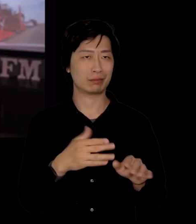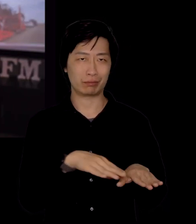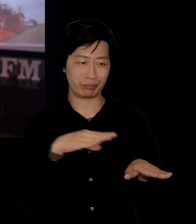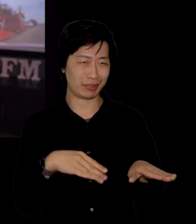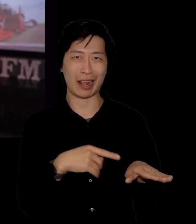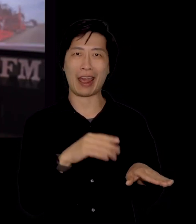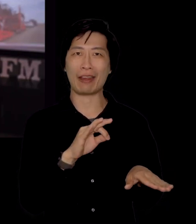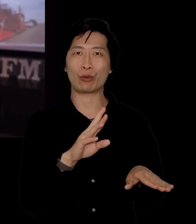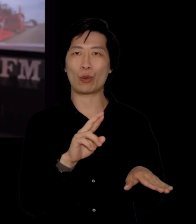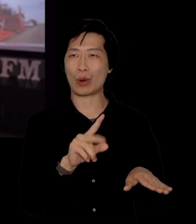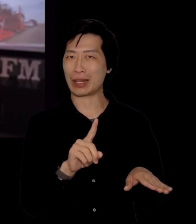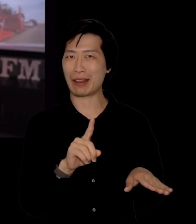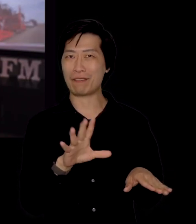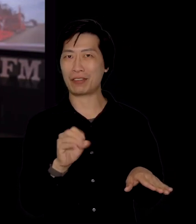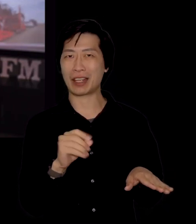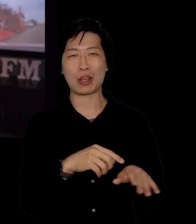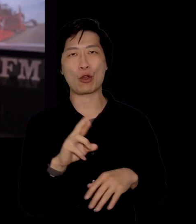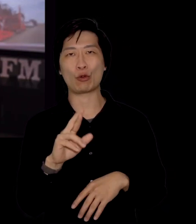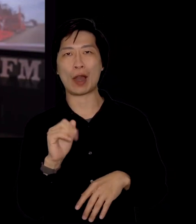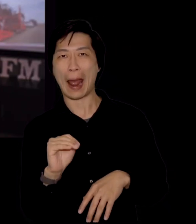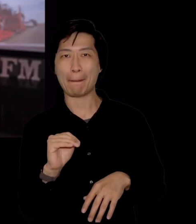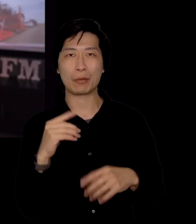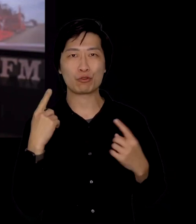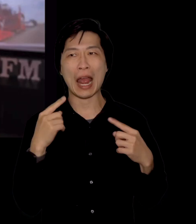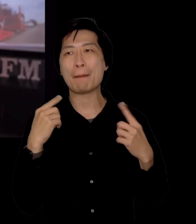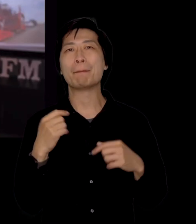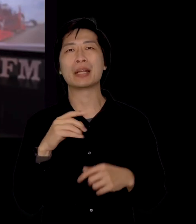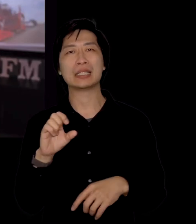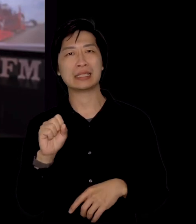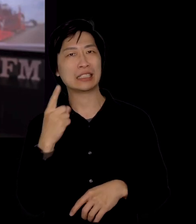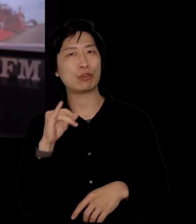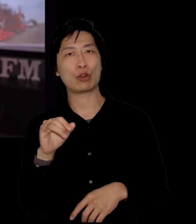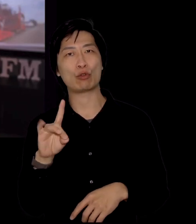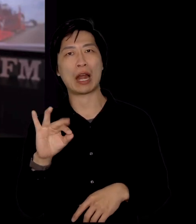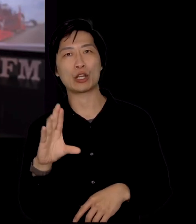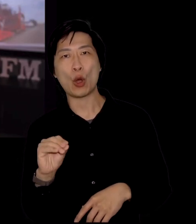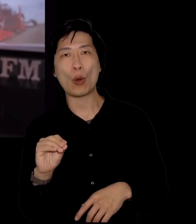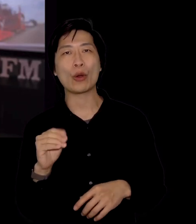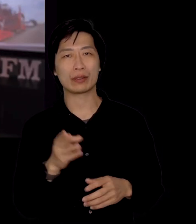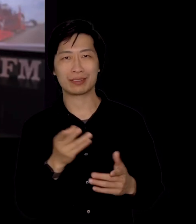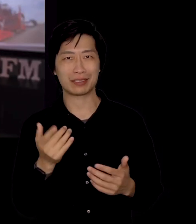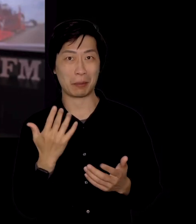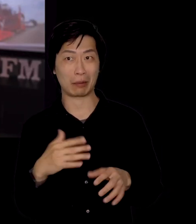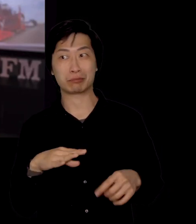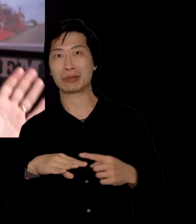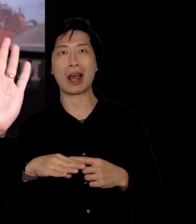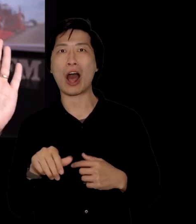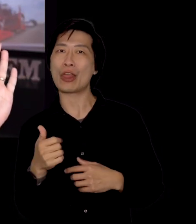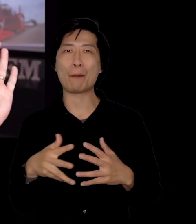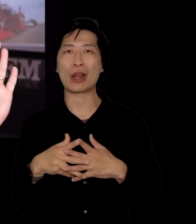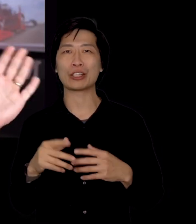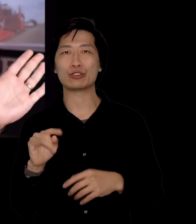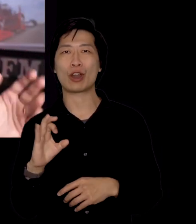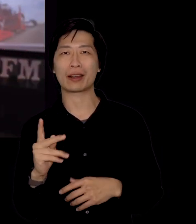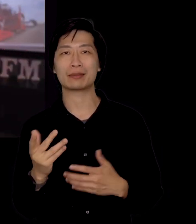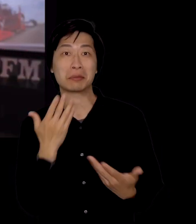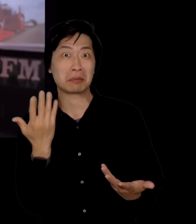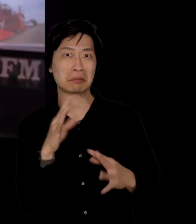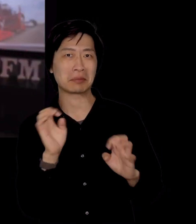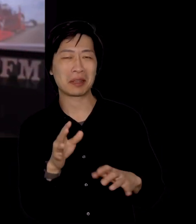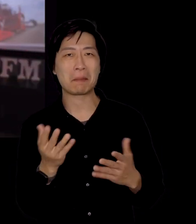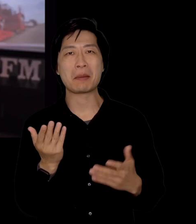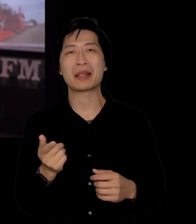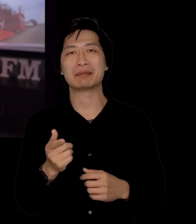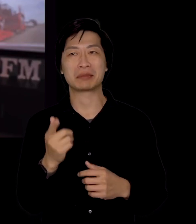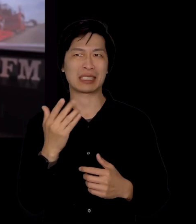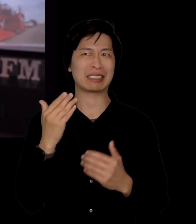it, behind the F-150 and the Ram and all those cars, a Silverado, and be like, look at this American truck. Who knows? That's just my guess. I don't know. But it